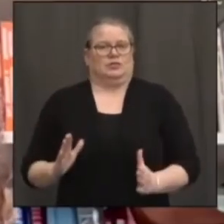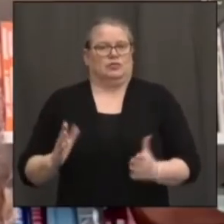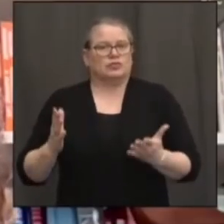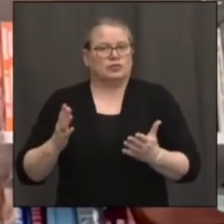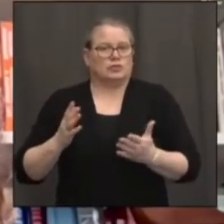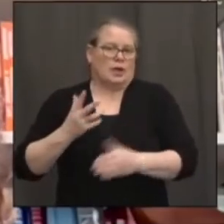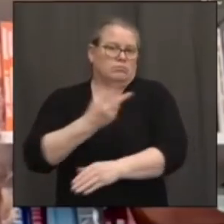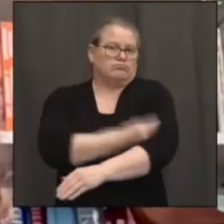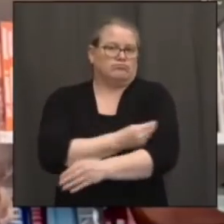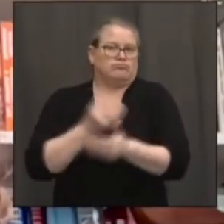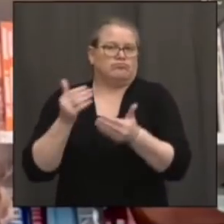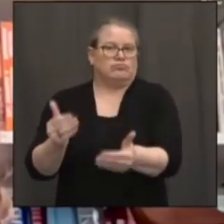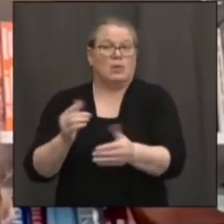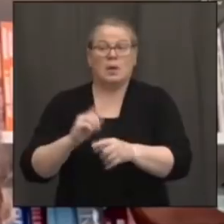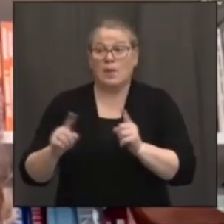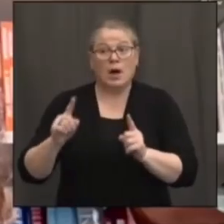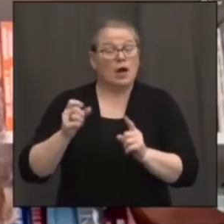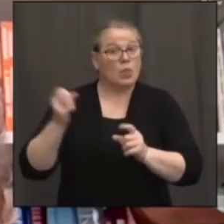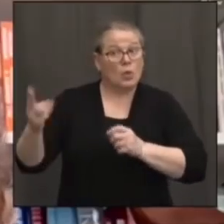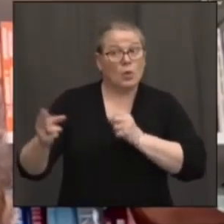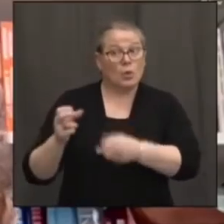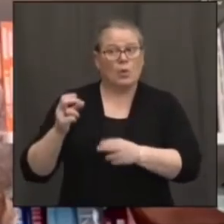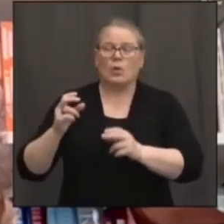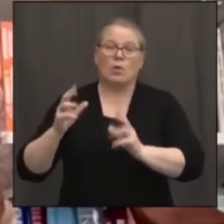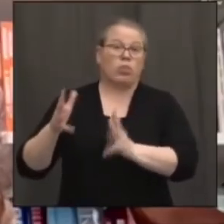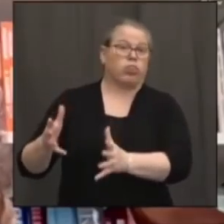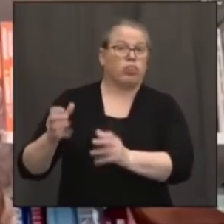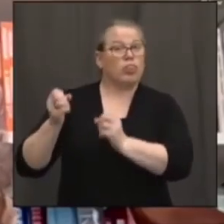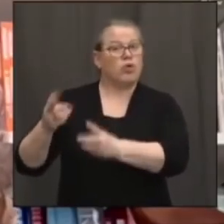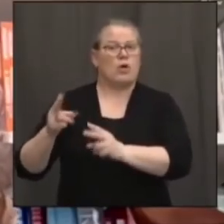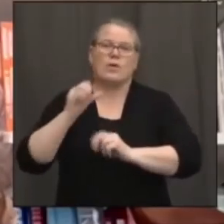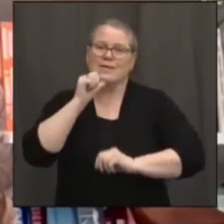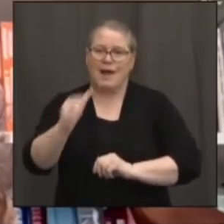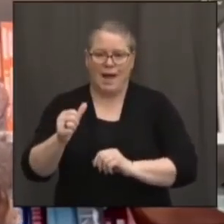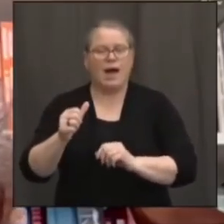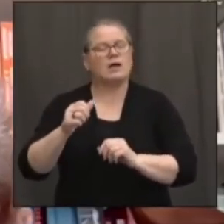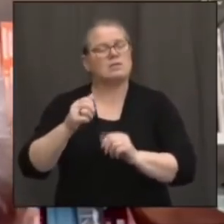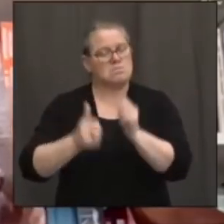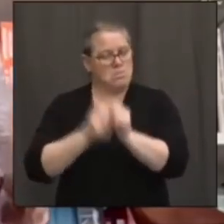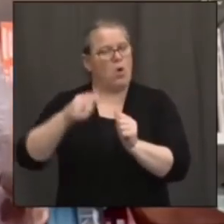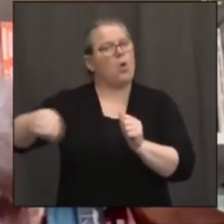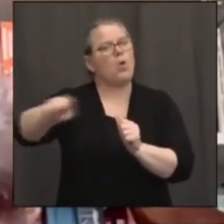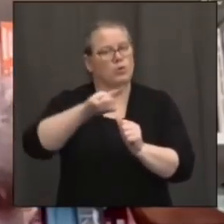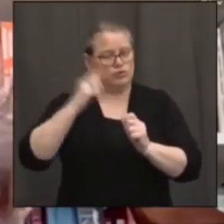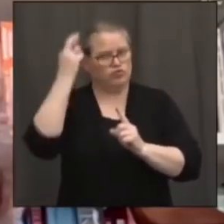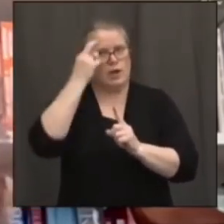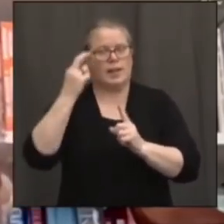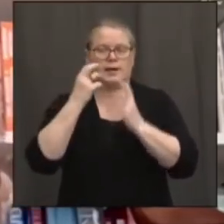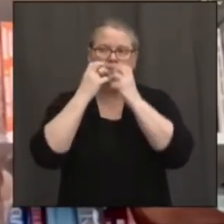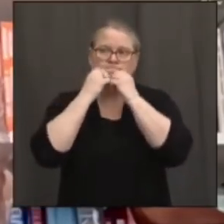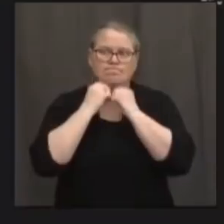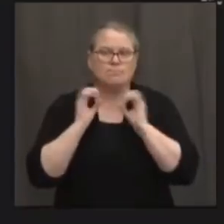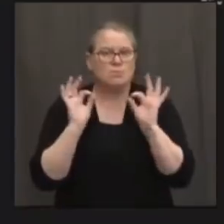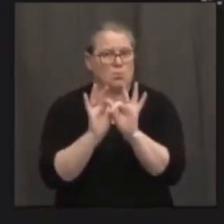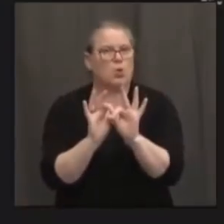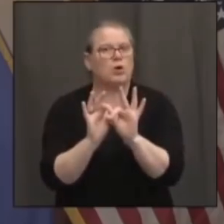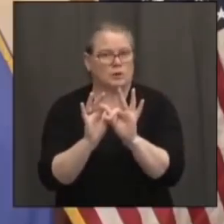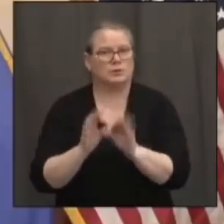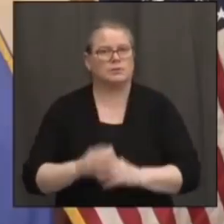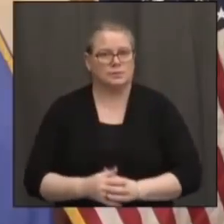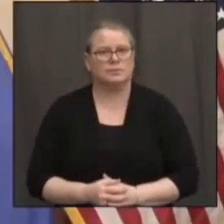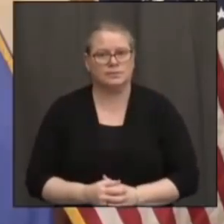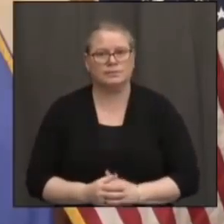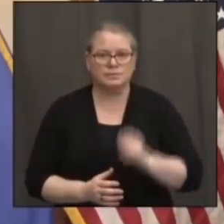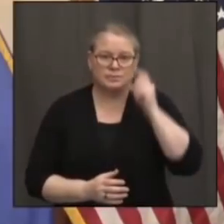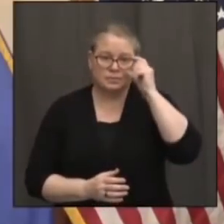And our vaccine providers, for the most part, treat this like the precious commodity that it is. Yeah, absolutely.